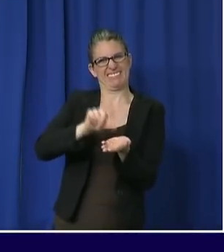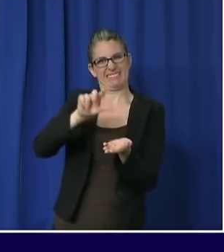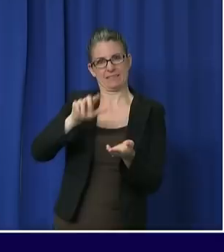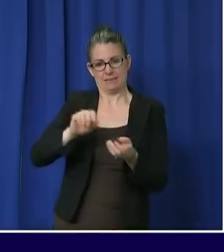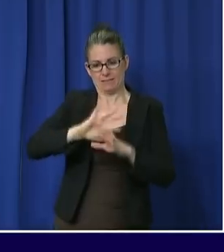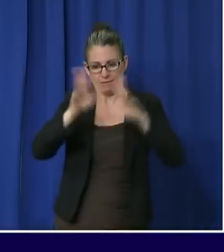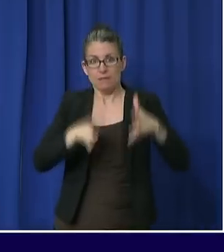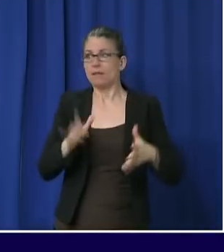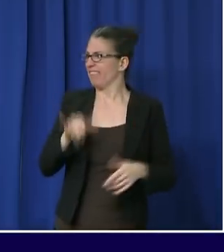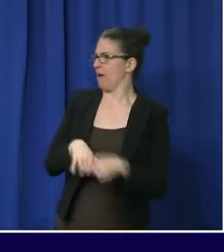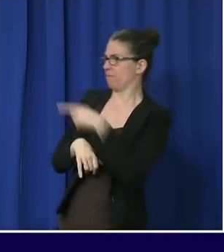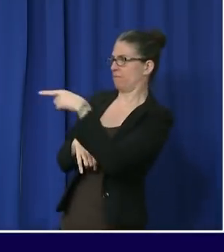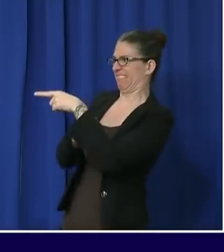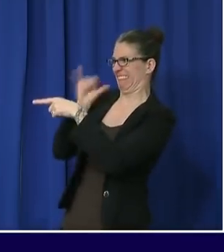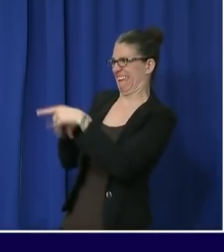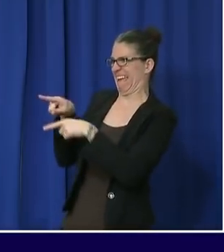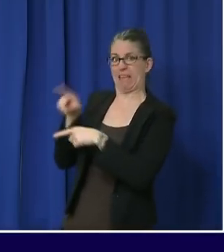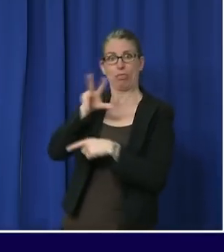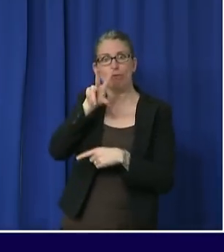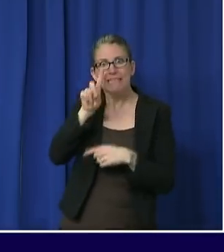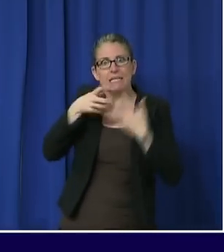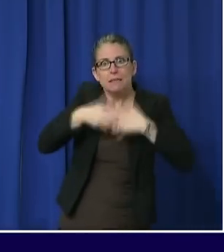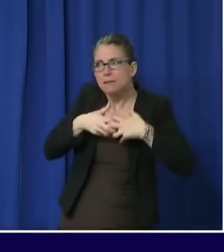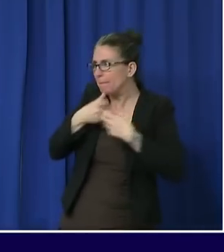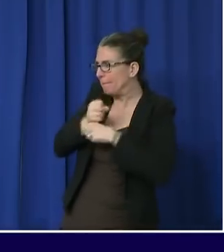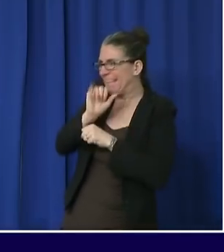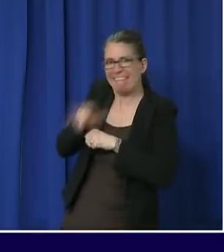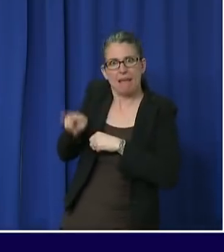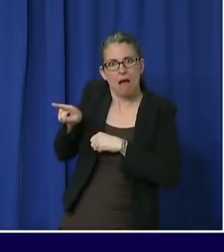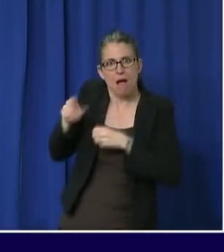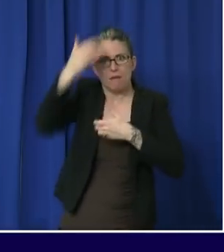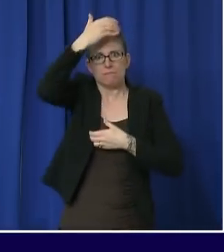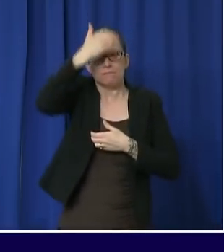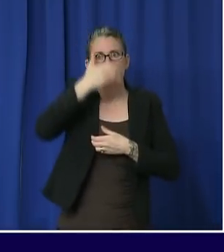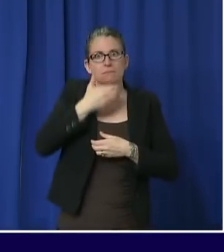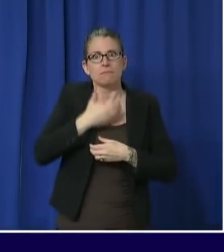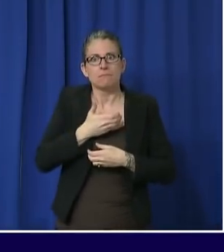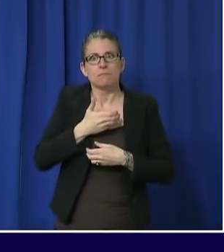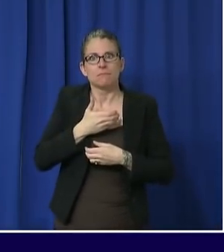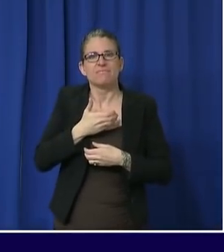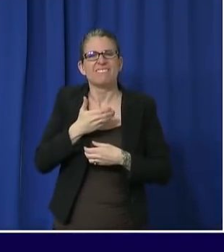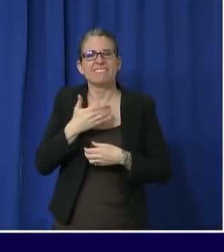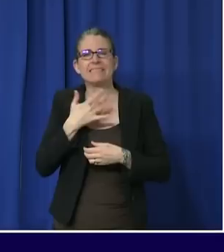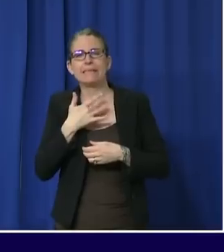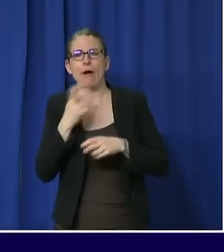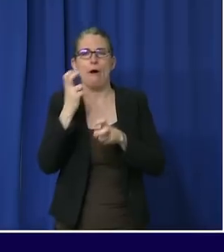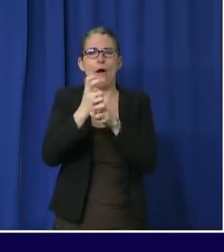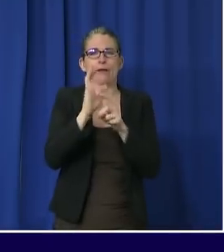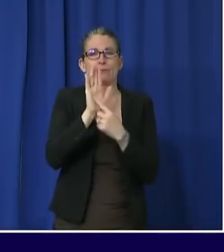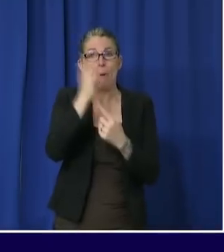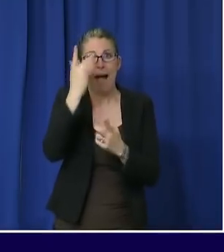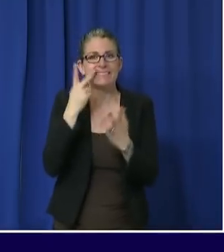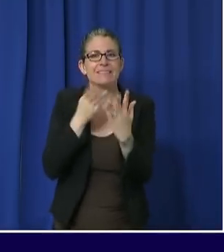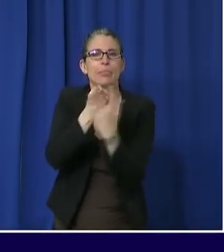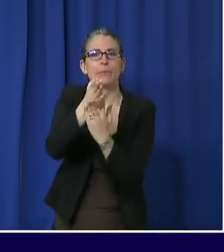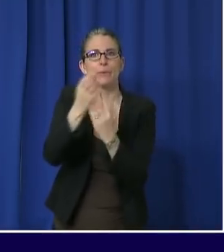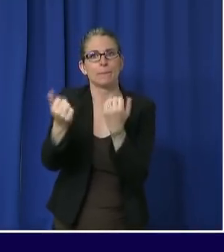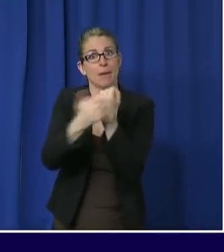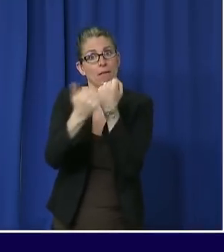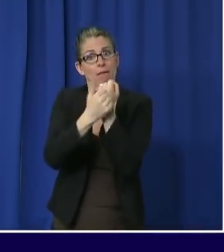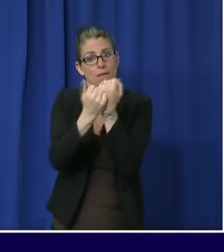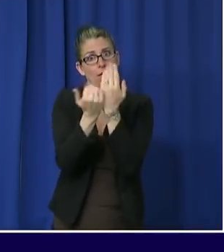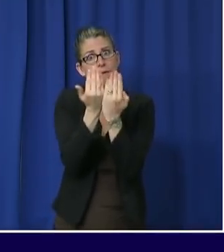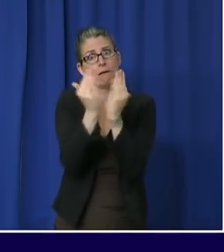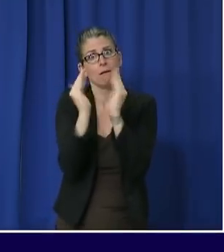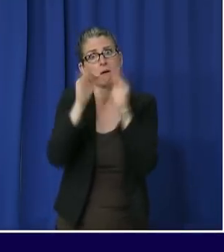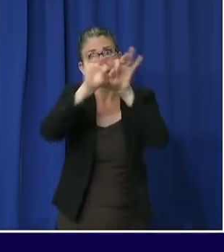one of those face shields here. Now, I recognize it's a little difficult to show a transparent object on TV, but this is a tough piece